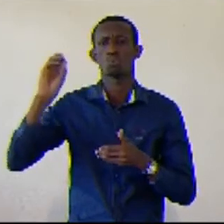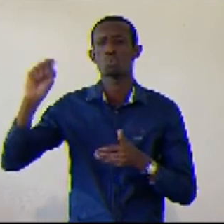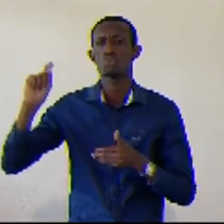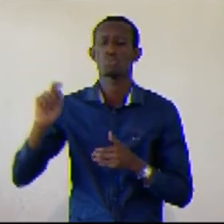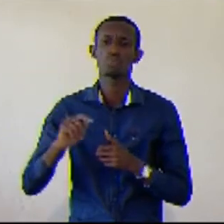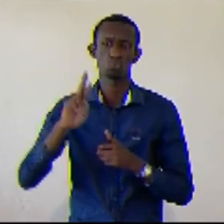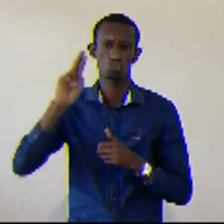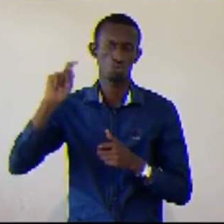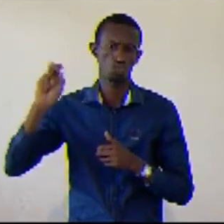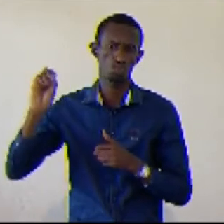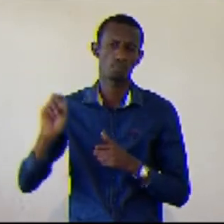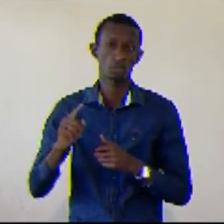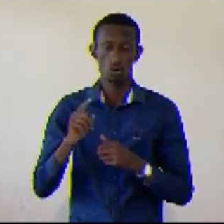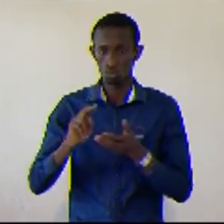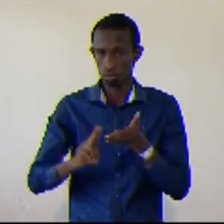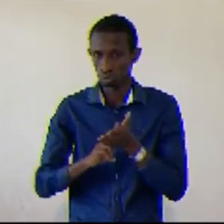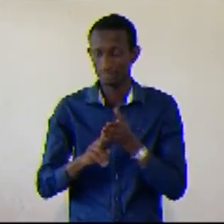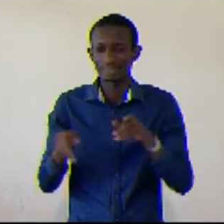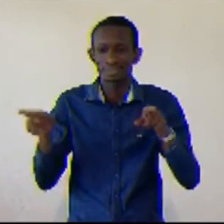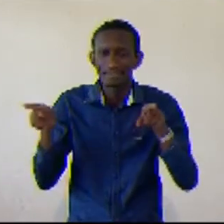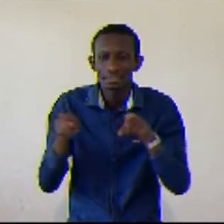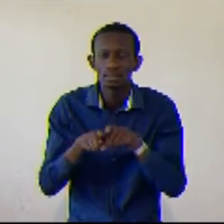the same method, the equation for